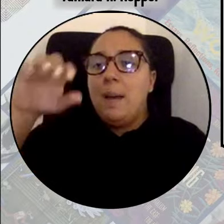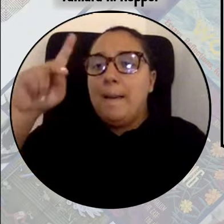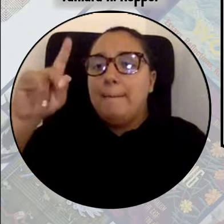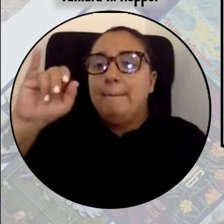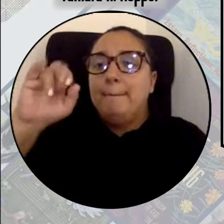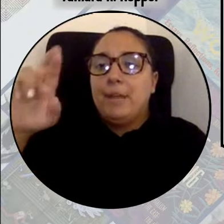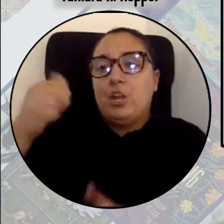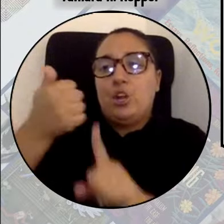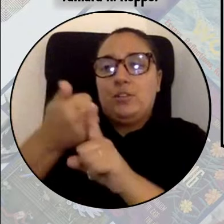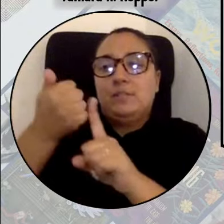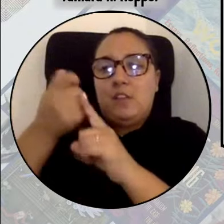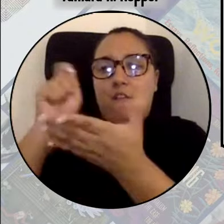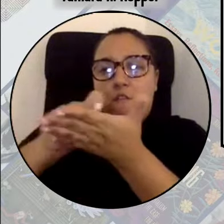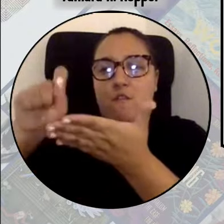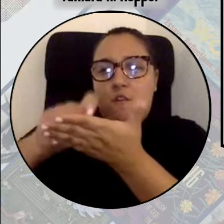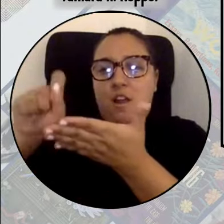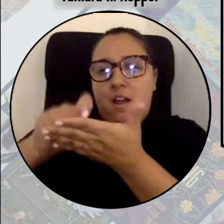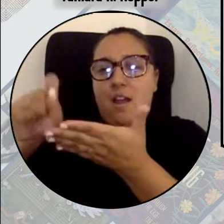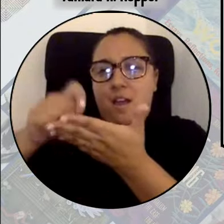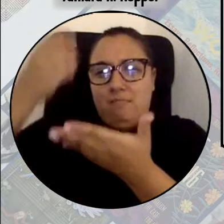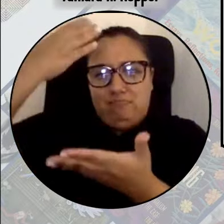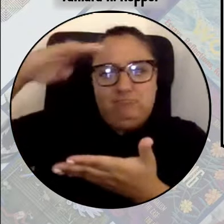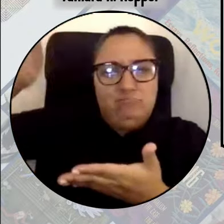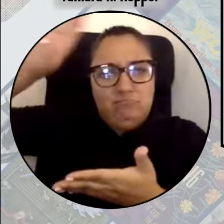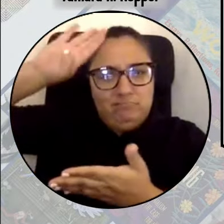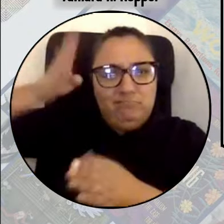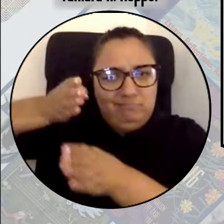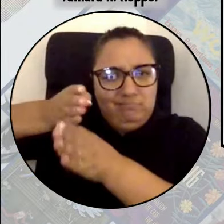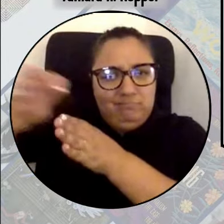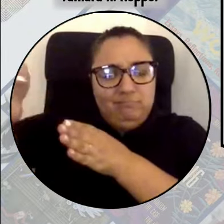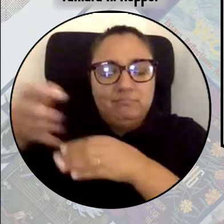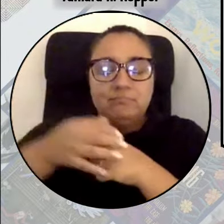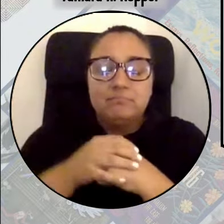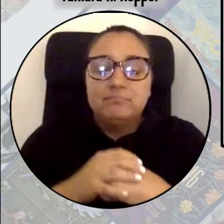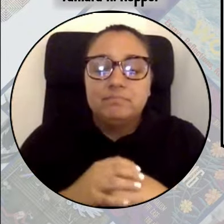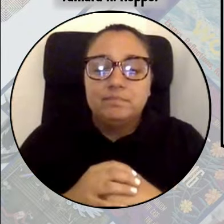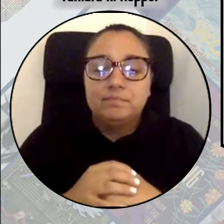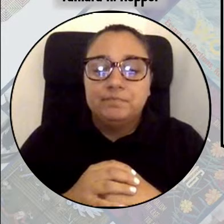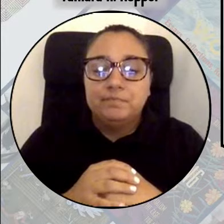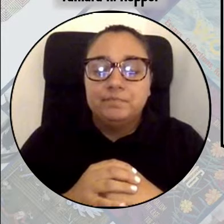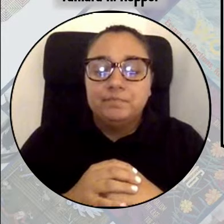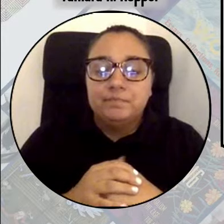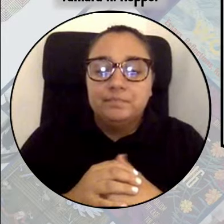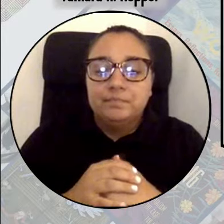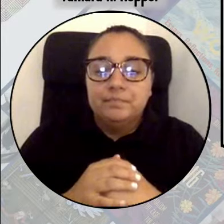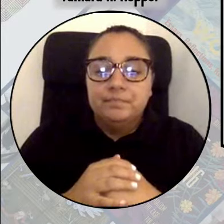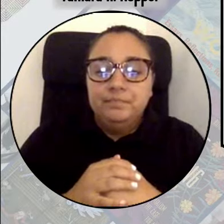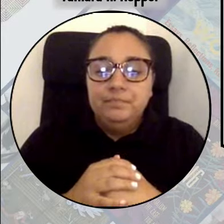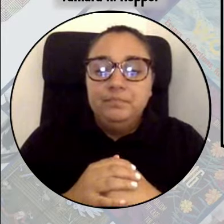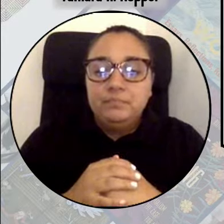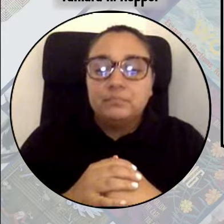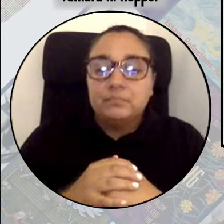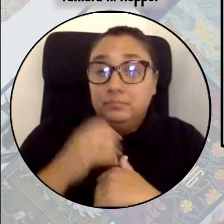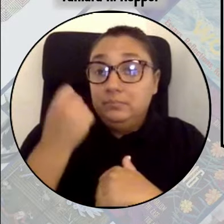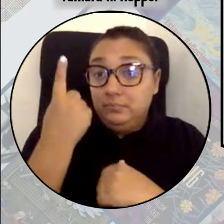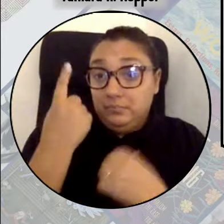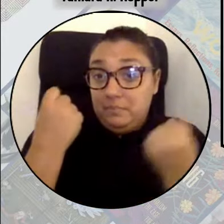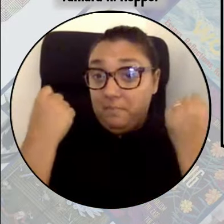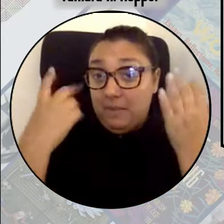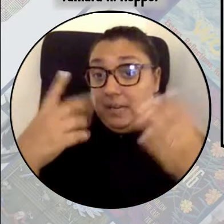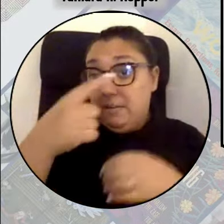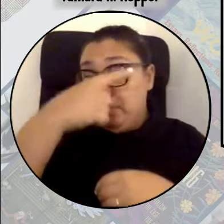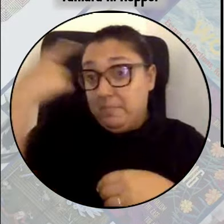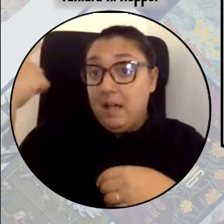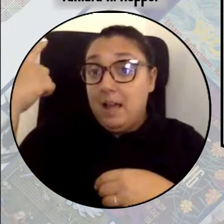lot at the role of the criminal justice system in immigration enforcement. And historically, a lot of Black immigrants have gotten